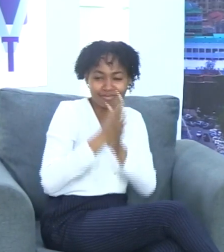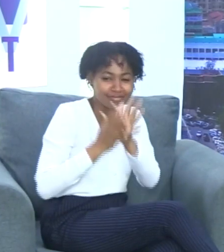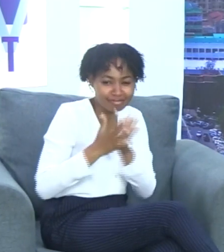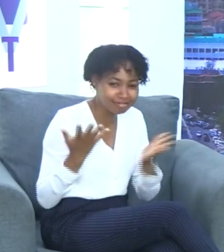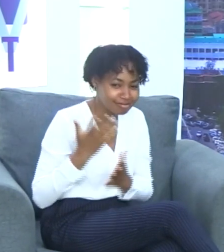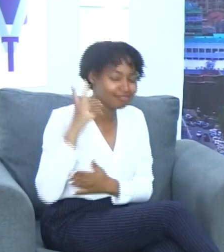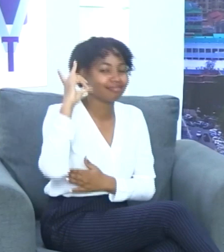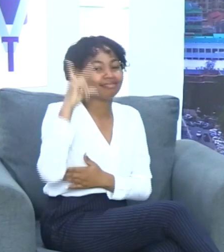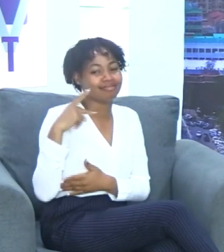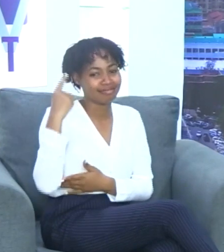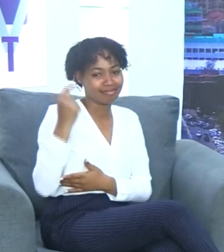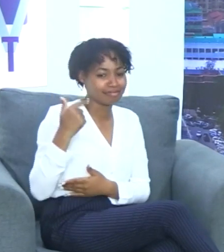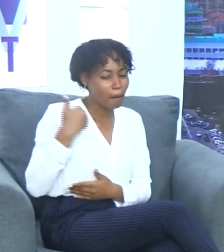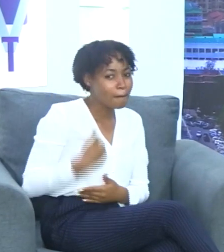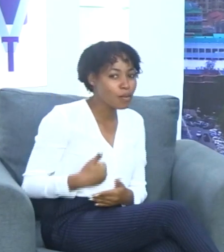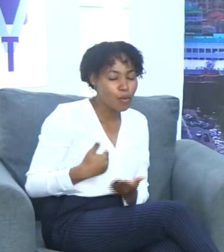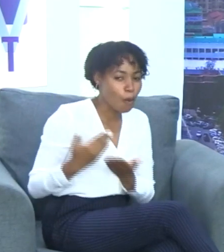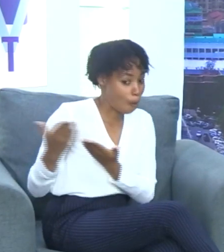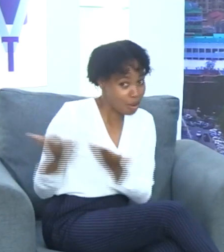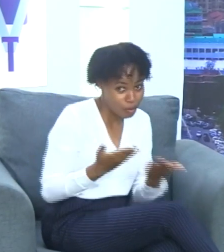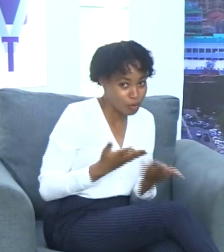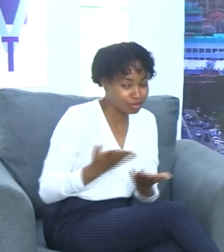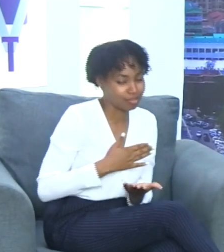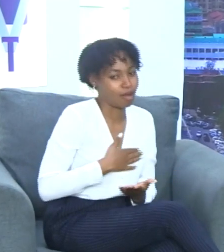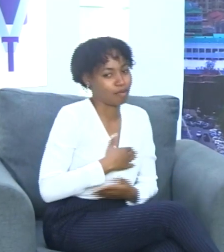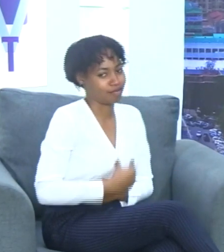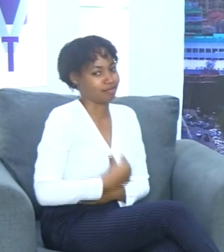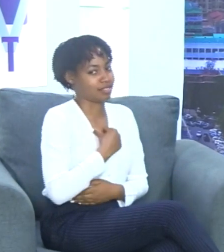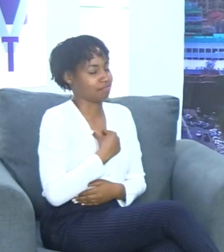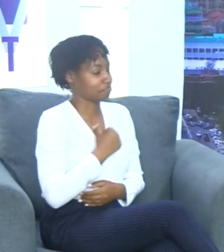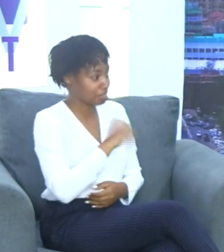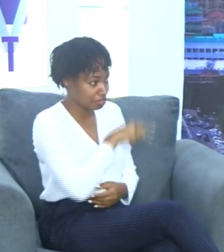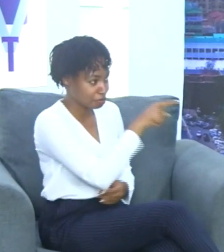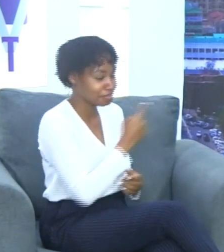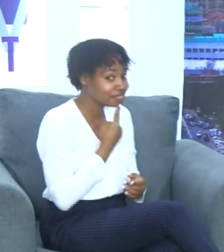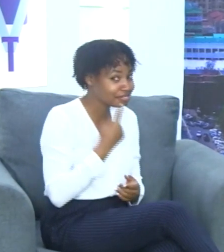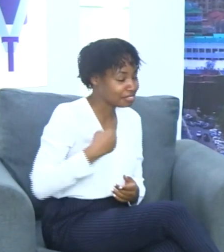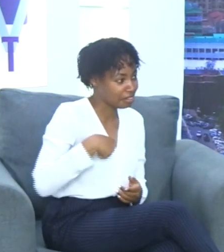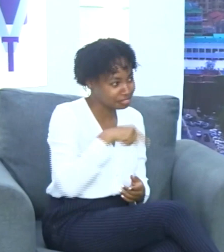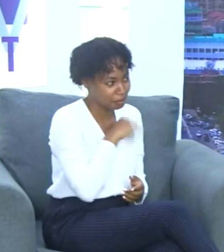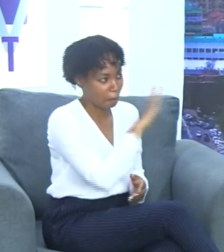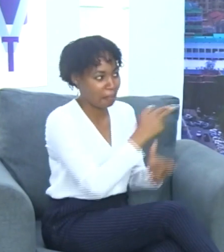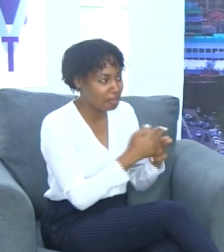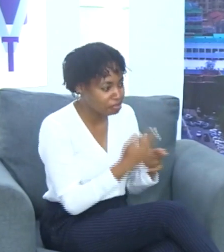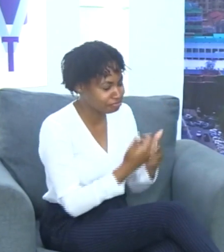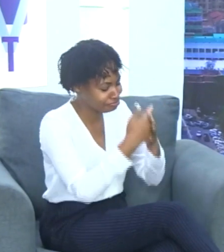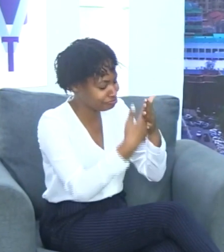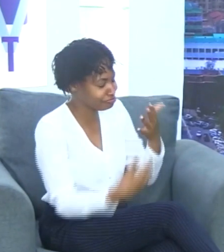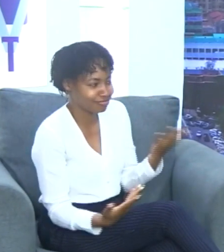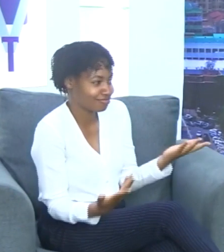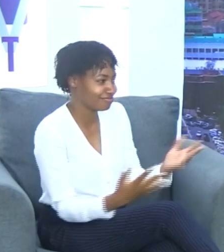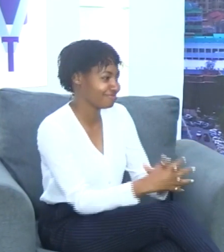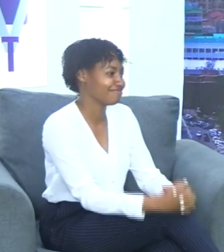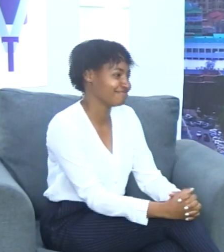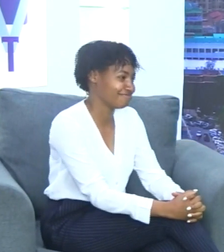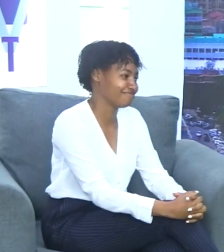CATHRINE NGOVI. This is my sign-in, and I want to invite our guest today, and she will tell us